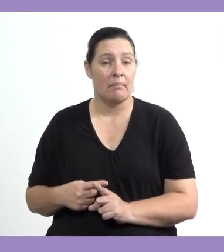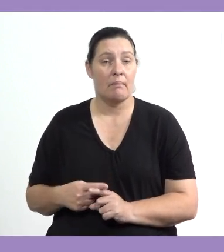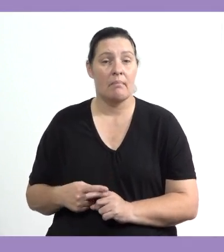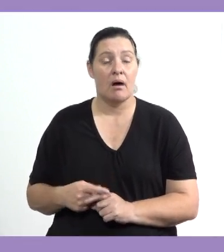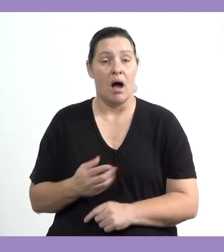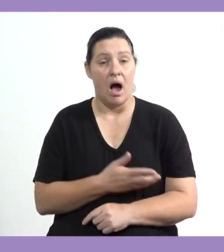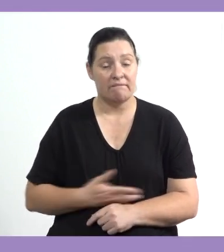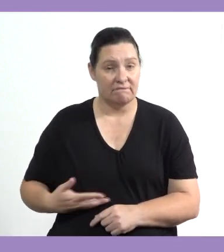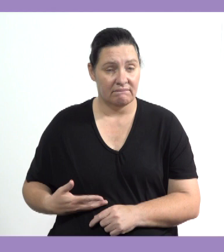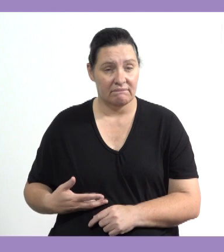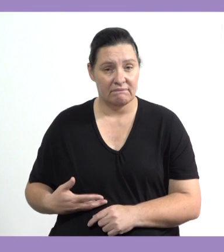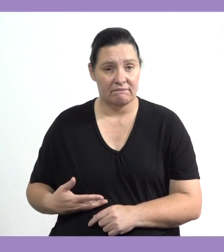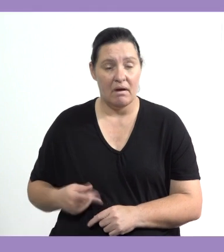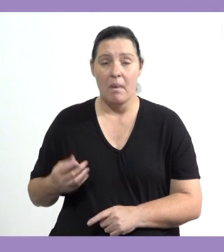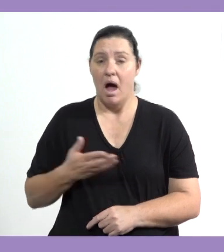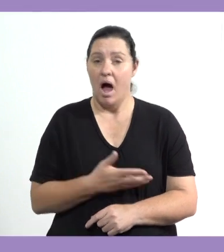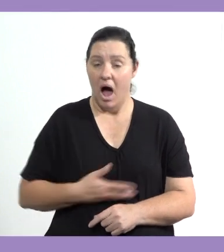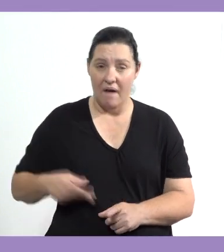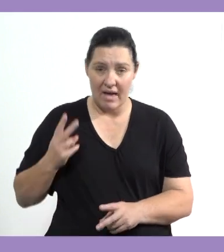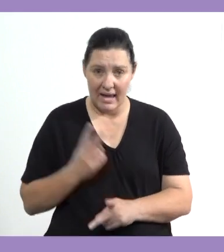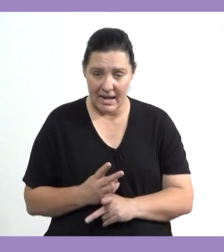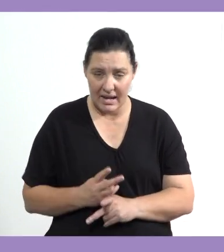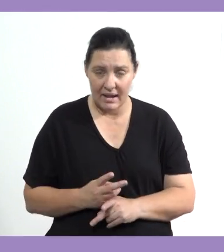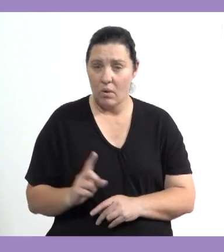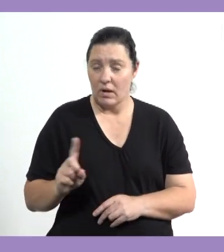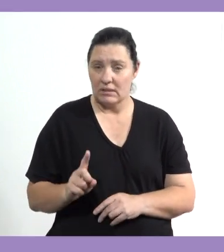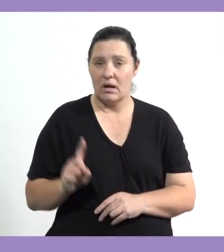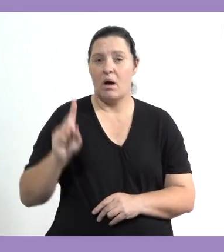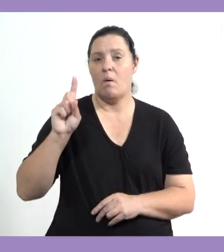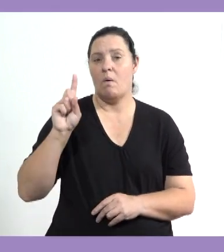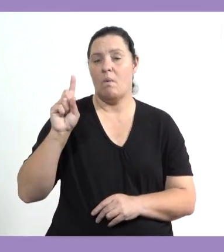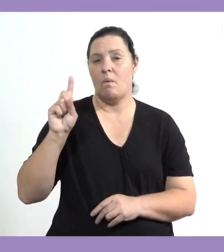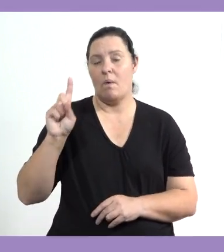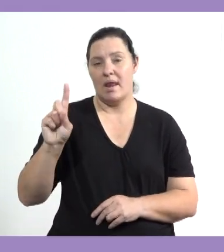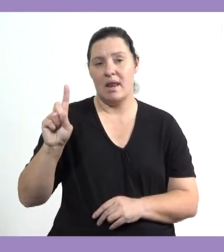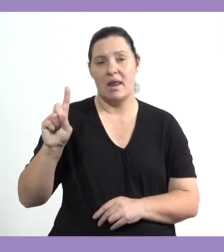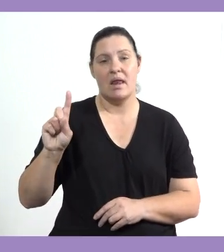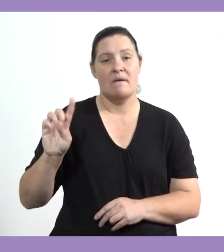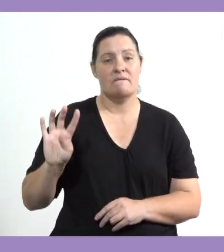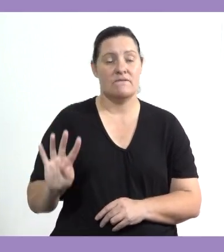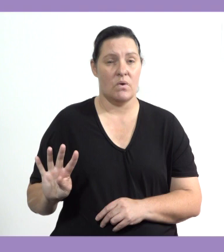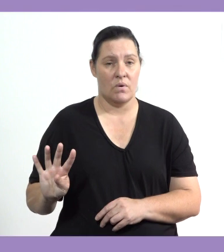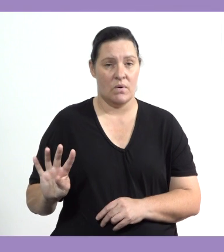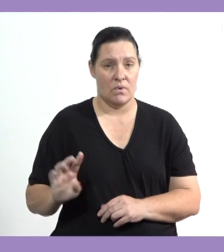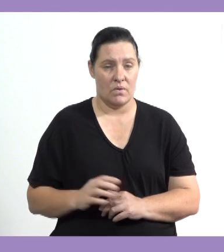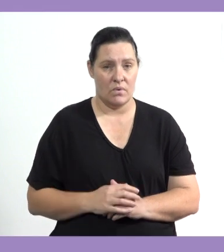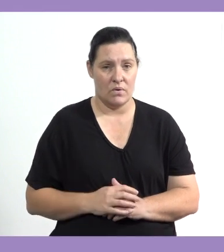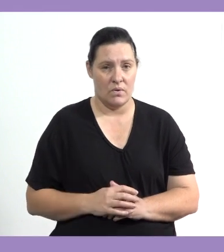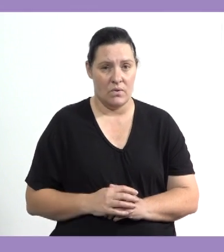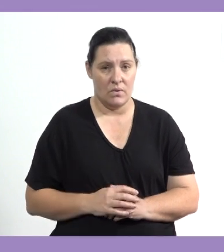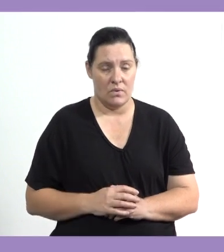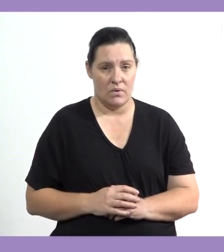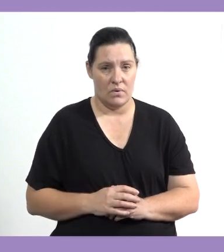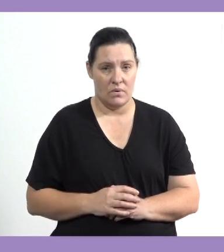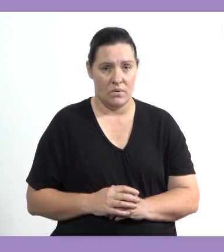over 2 or the 1/2 by 1/2, what would be my answer? Yes, that would be the